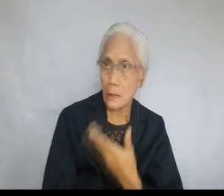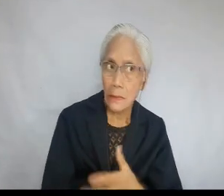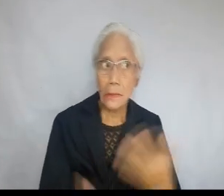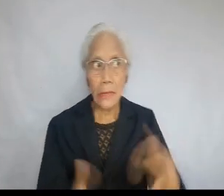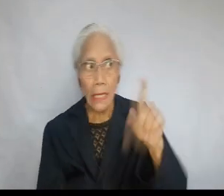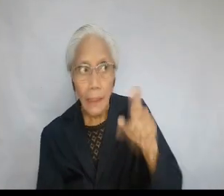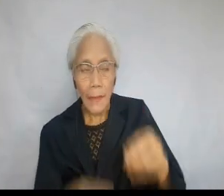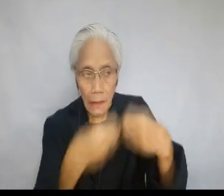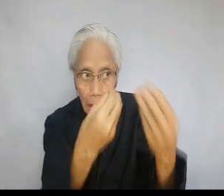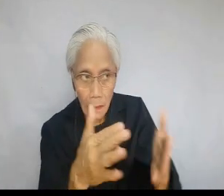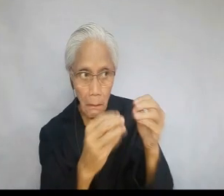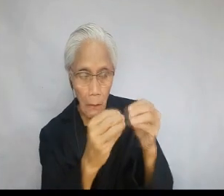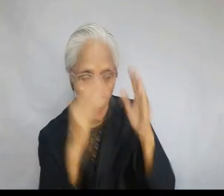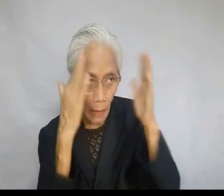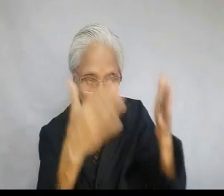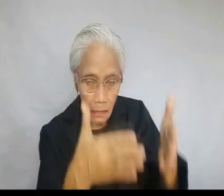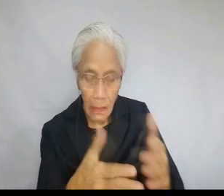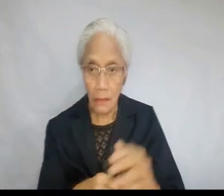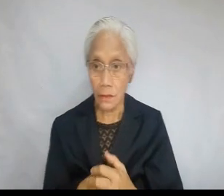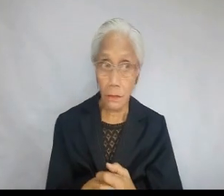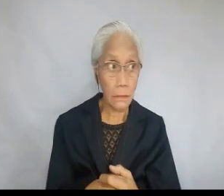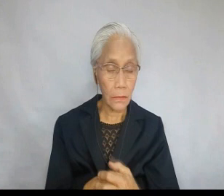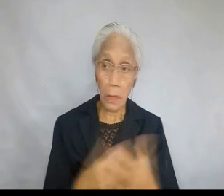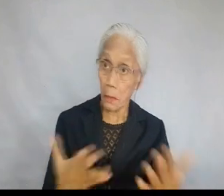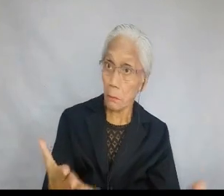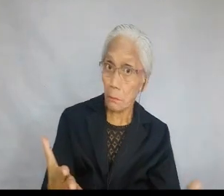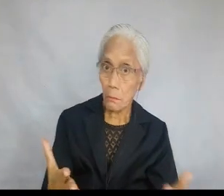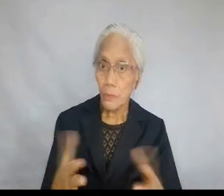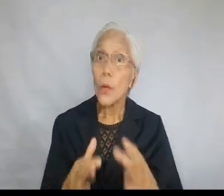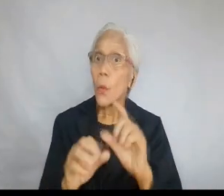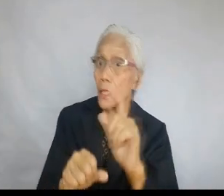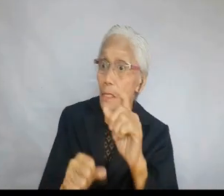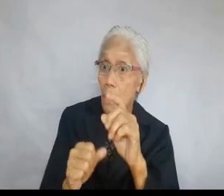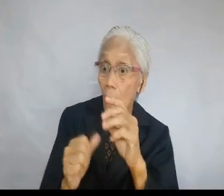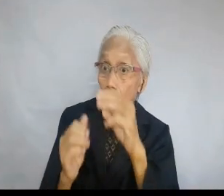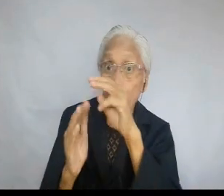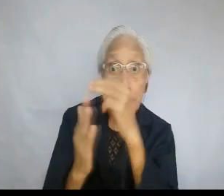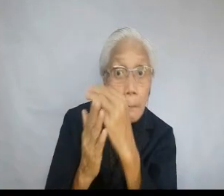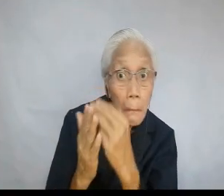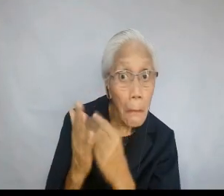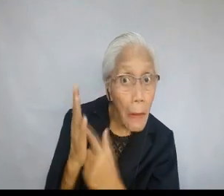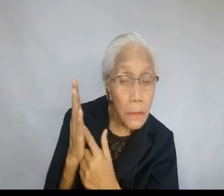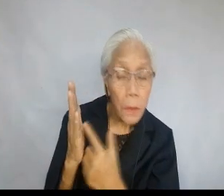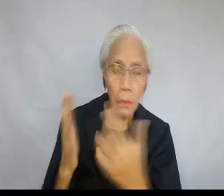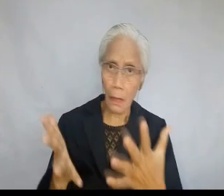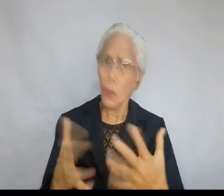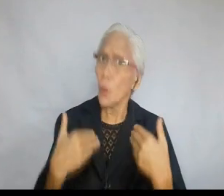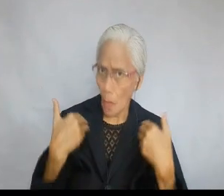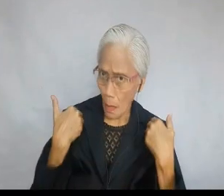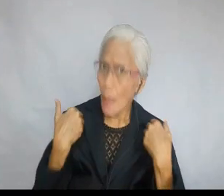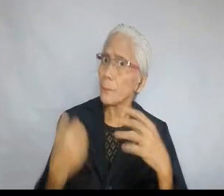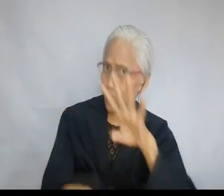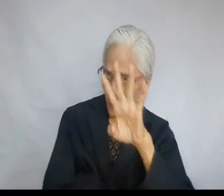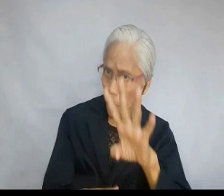more attention when I was alive." The moral of this story is that we all have four wives.